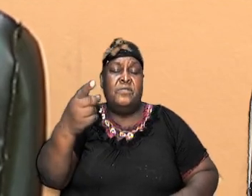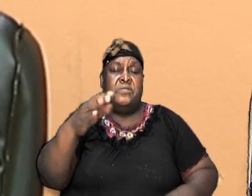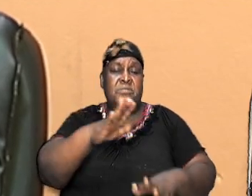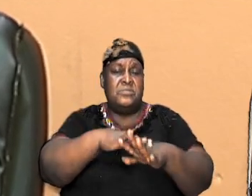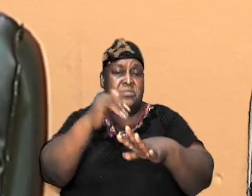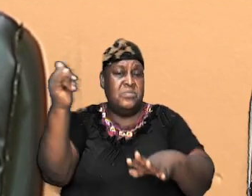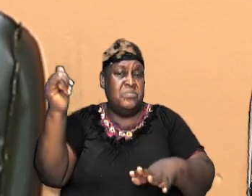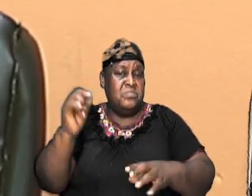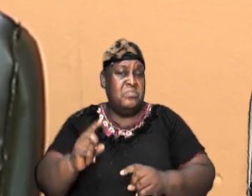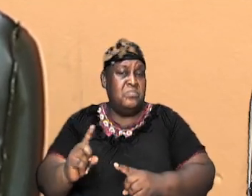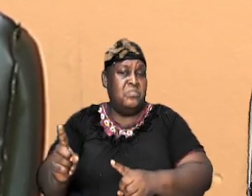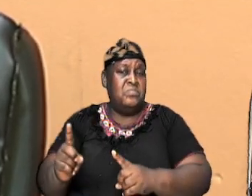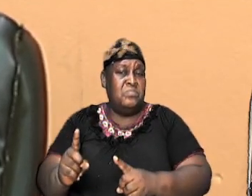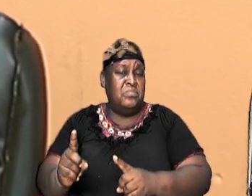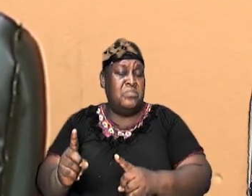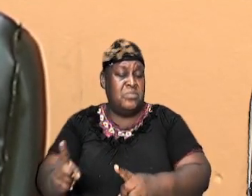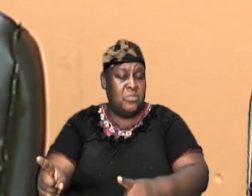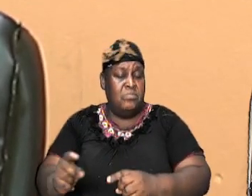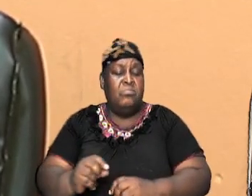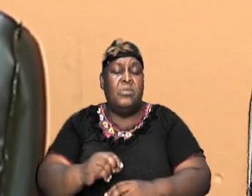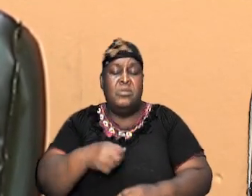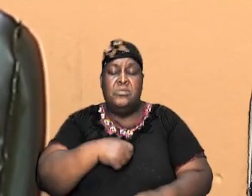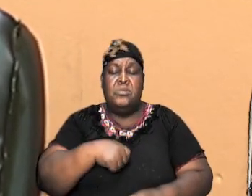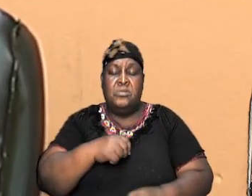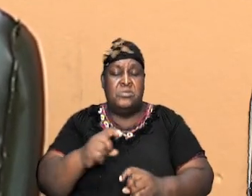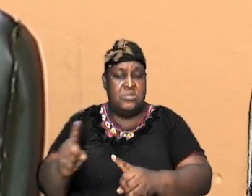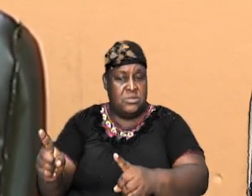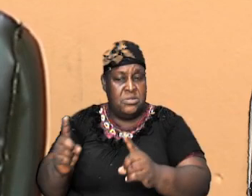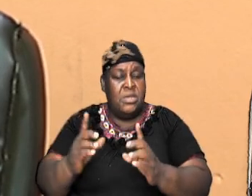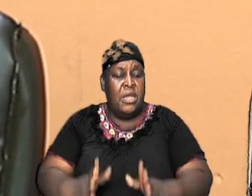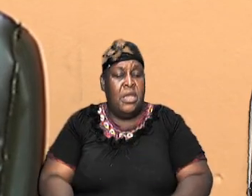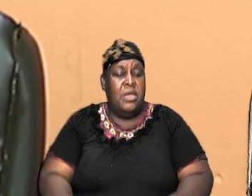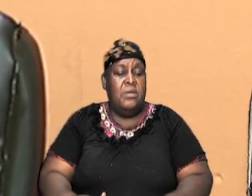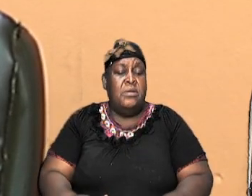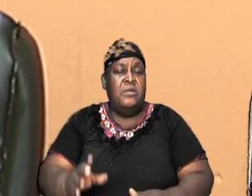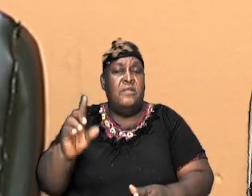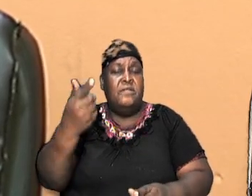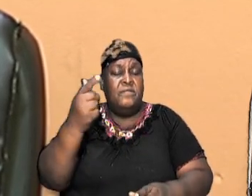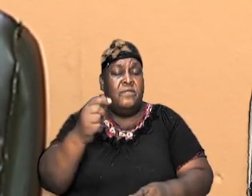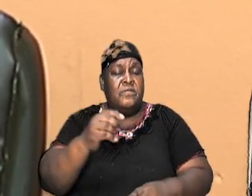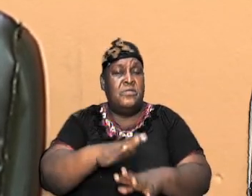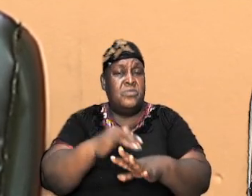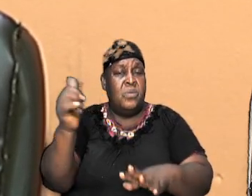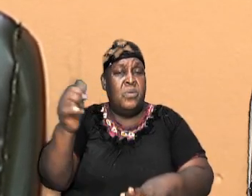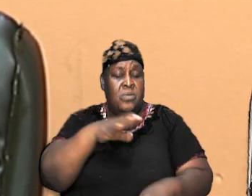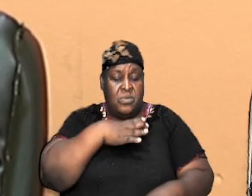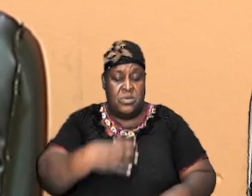the disciples rather, were first called Christians while they were in Antioch.